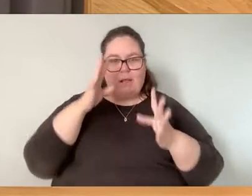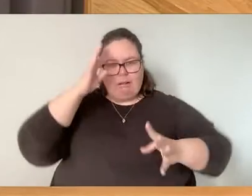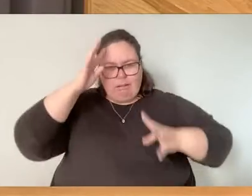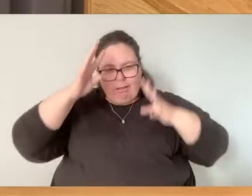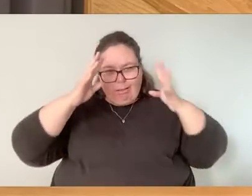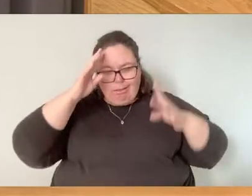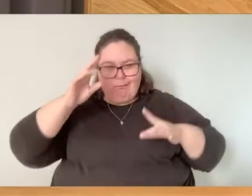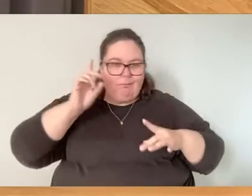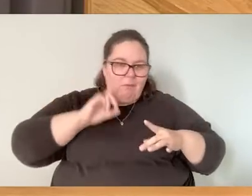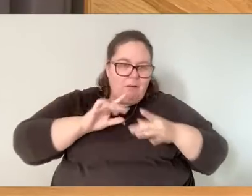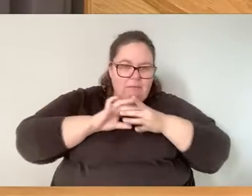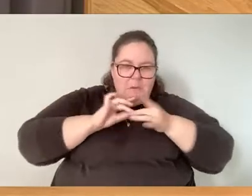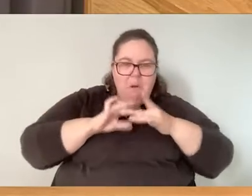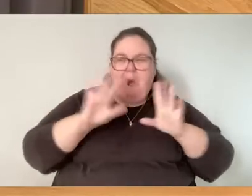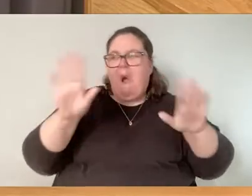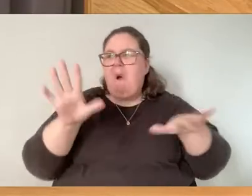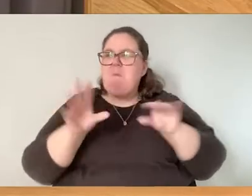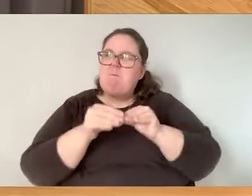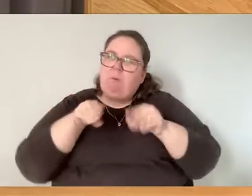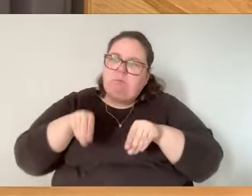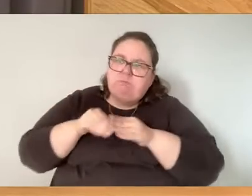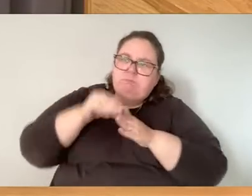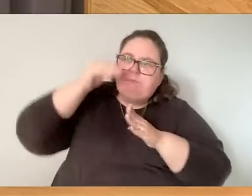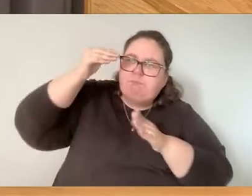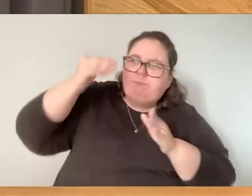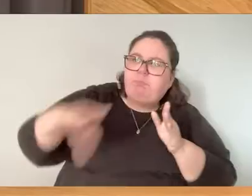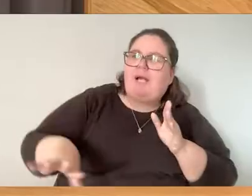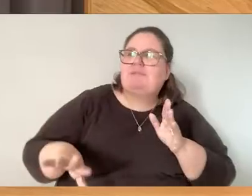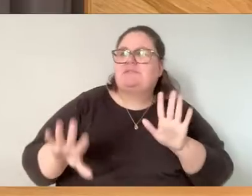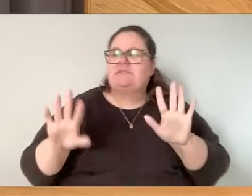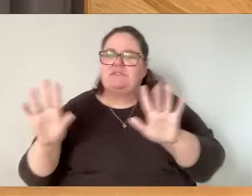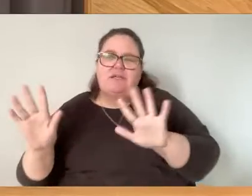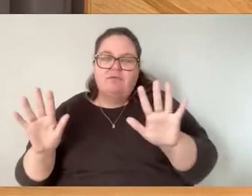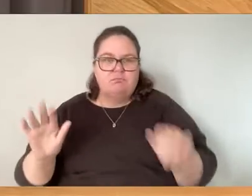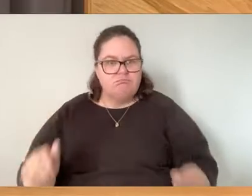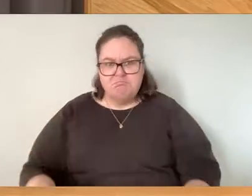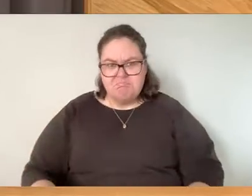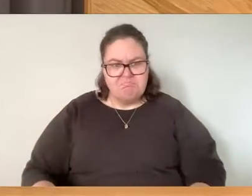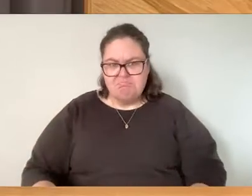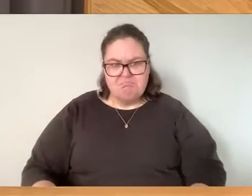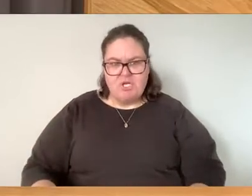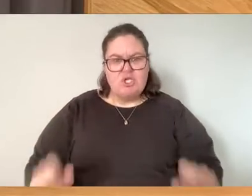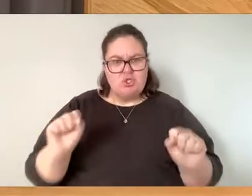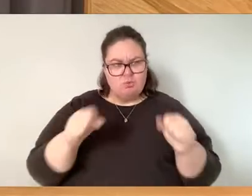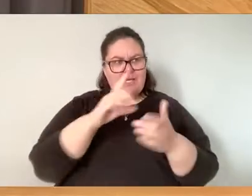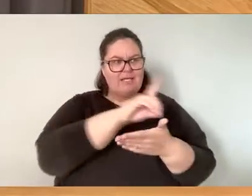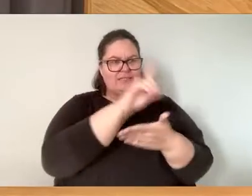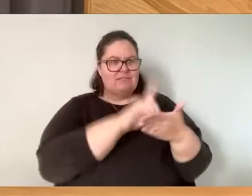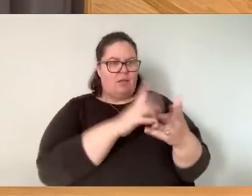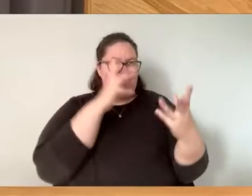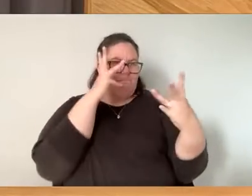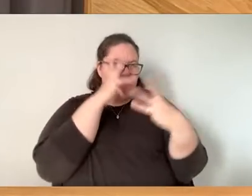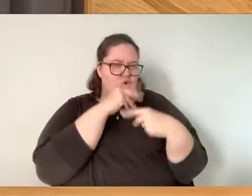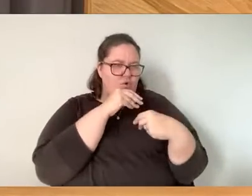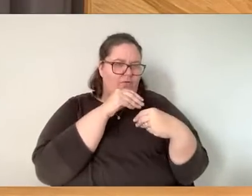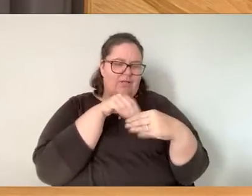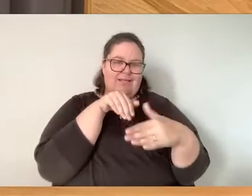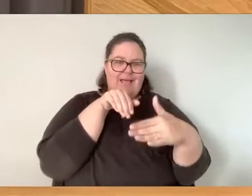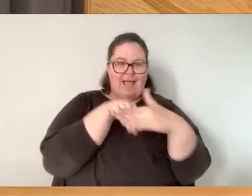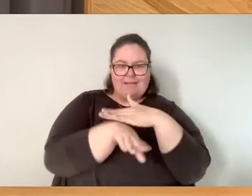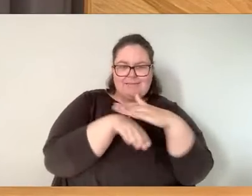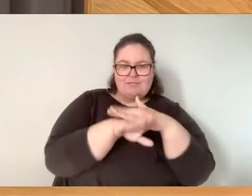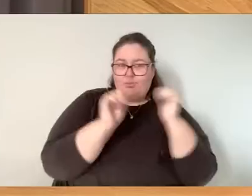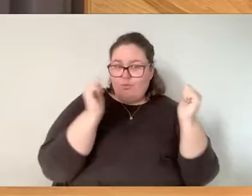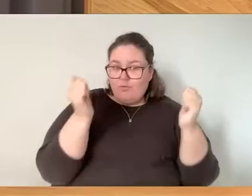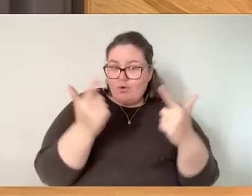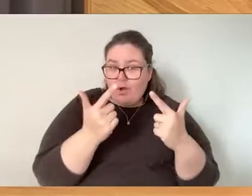research shows that you have the right designer, had the right architect, you can design something that's beautiful, universally designed at no